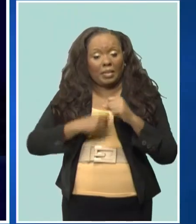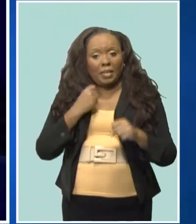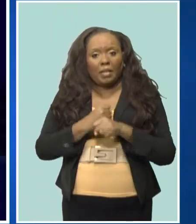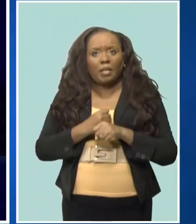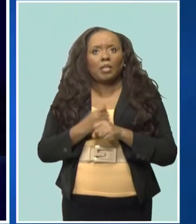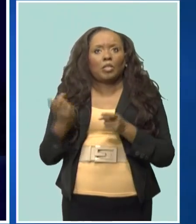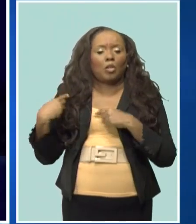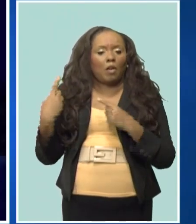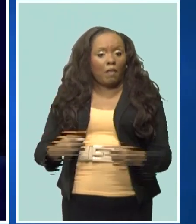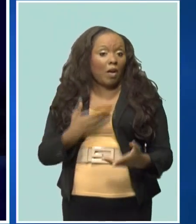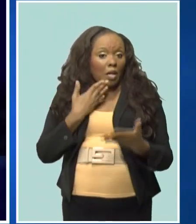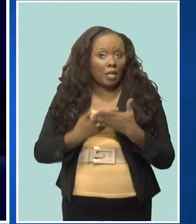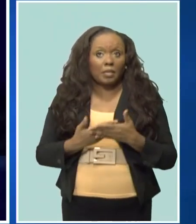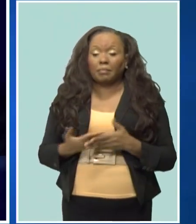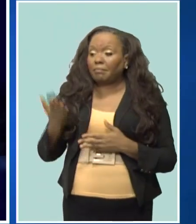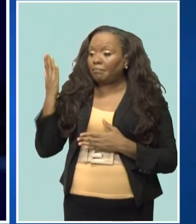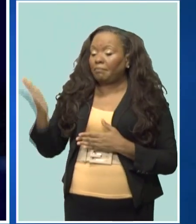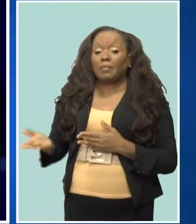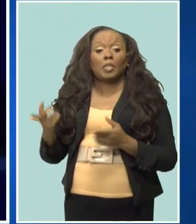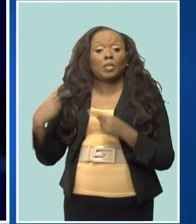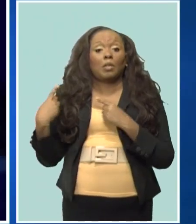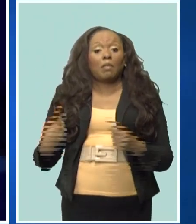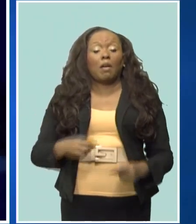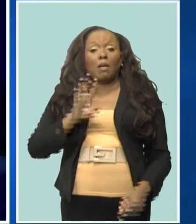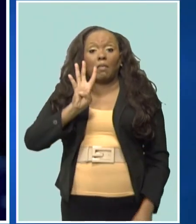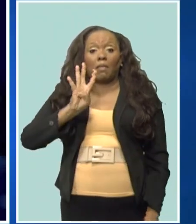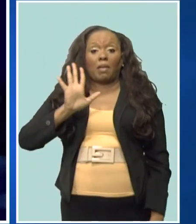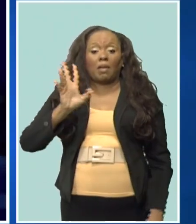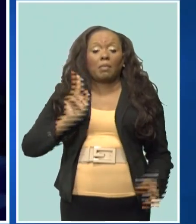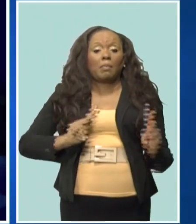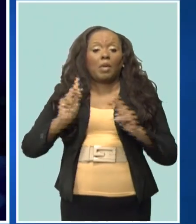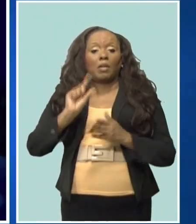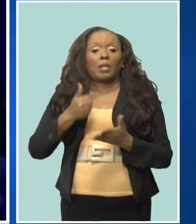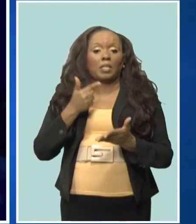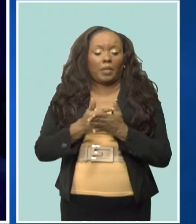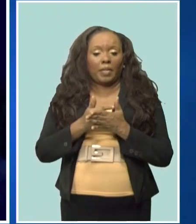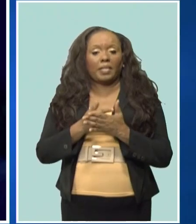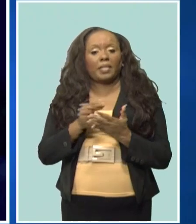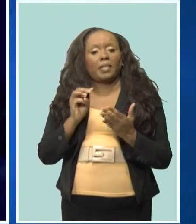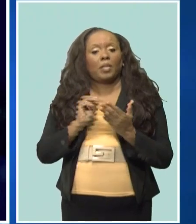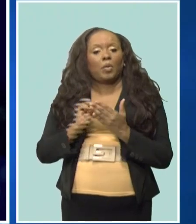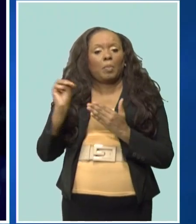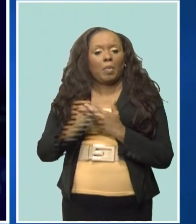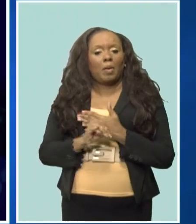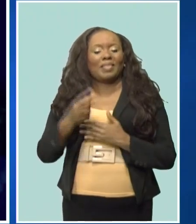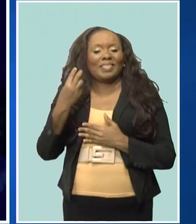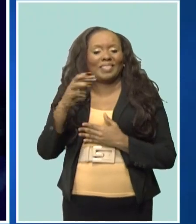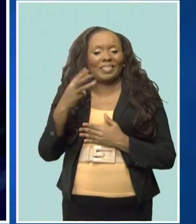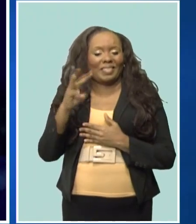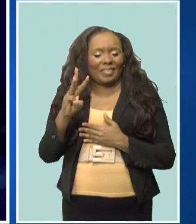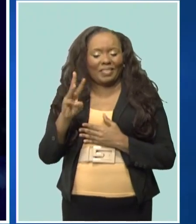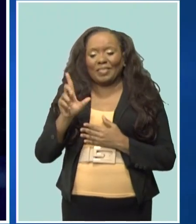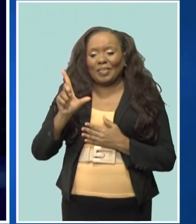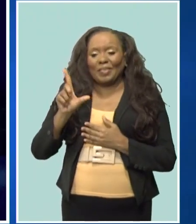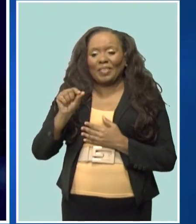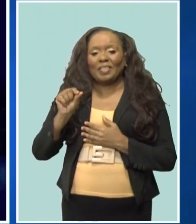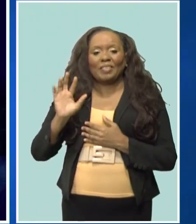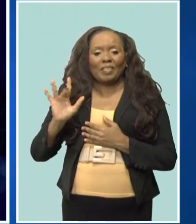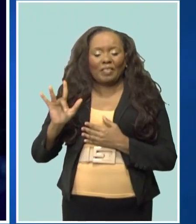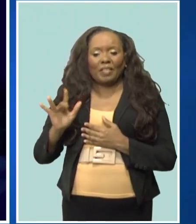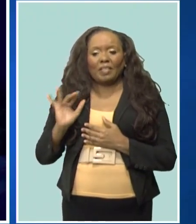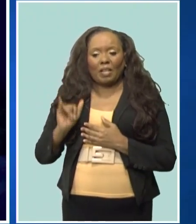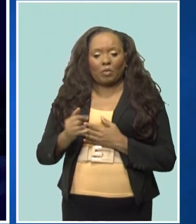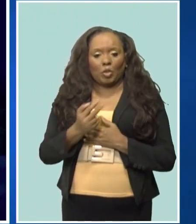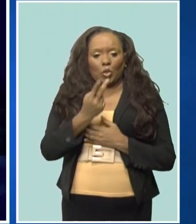far, 45 people graduated this year on March the 16th, 2025. That was a combination of two